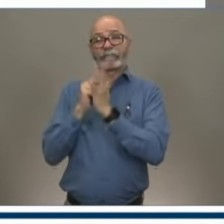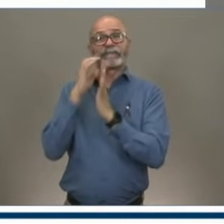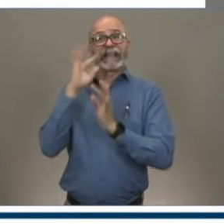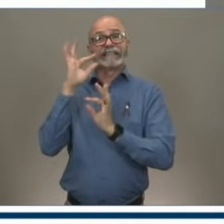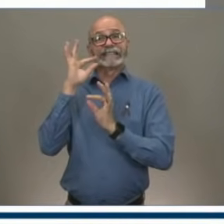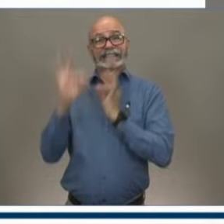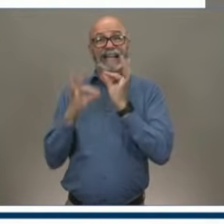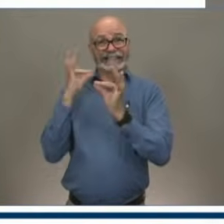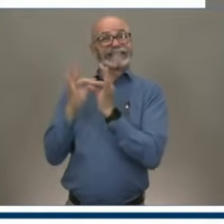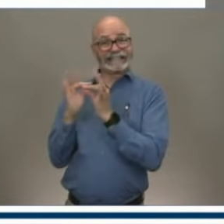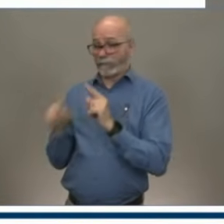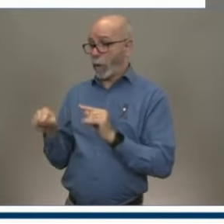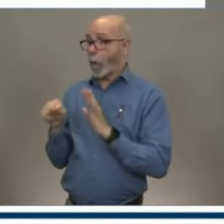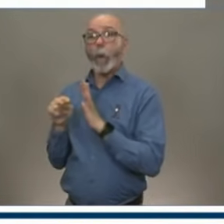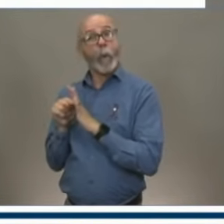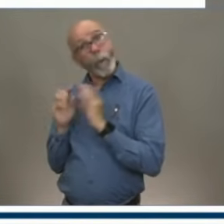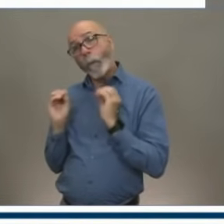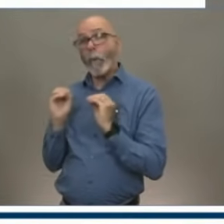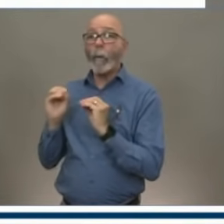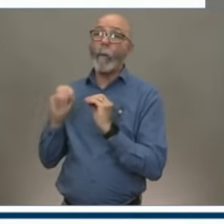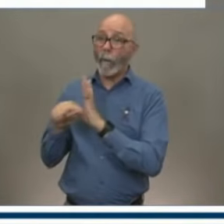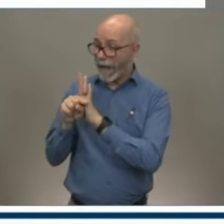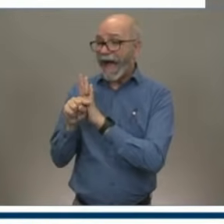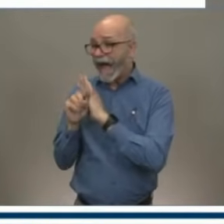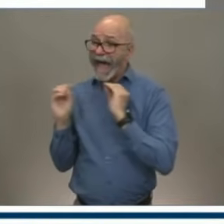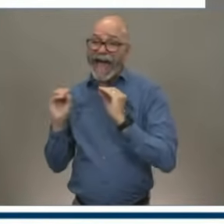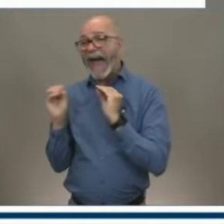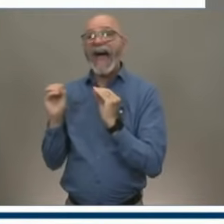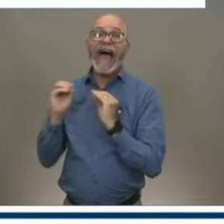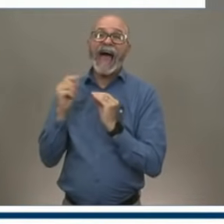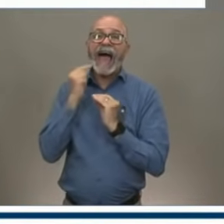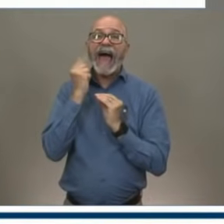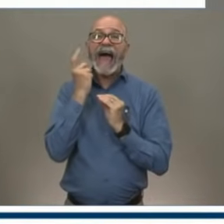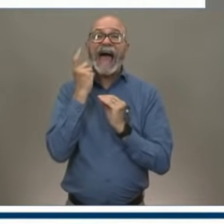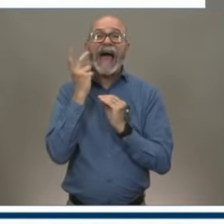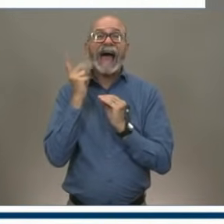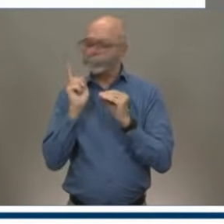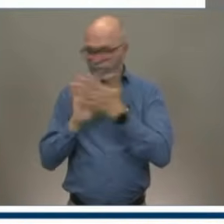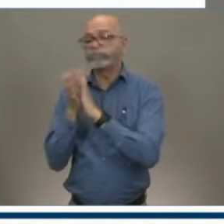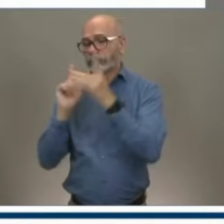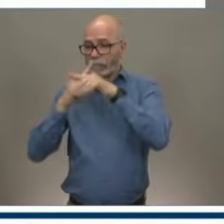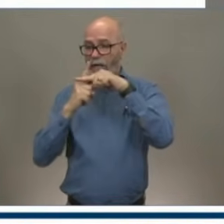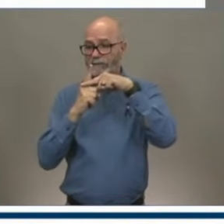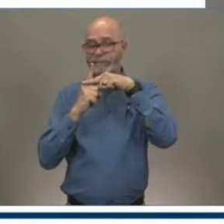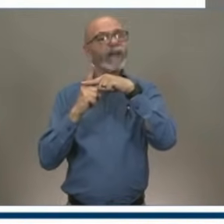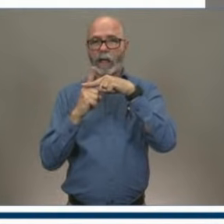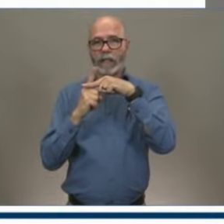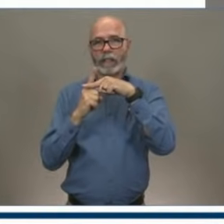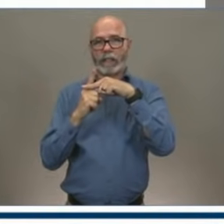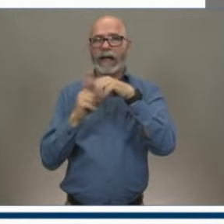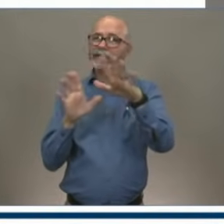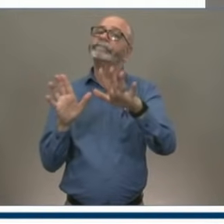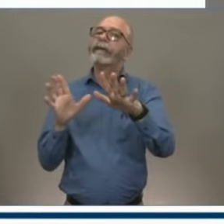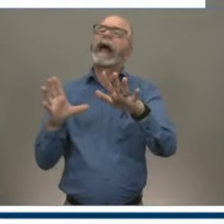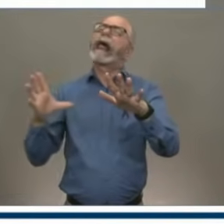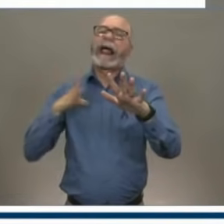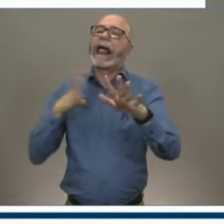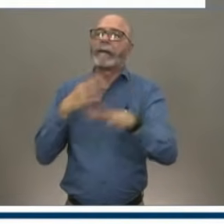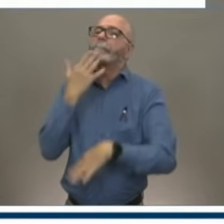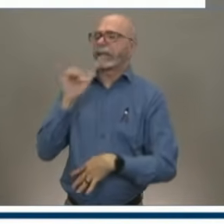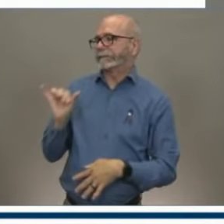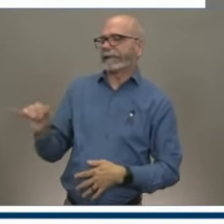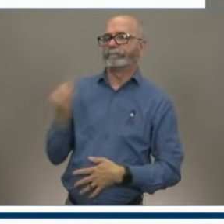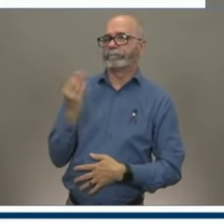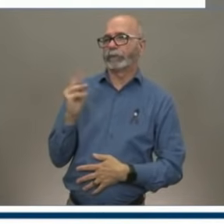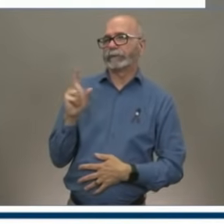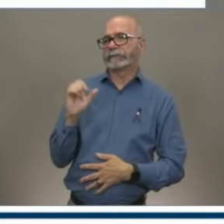positive. So that's why we're continuing self-isolation. It's so important, the limitations of one-time testing.